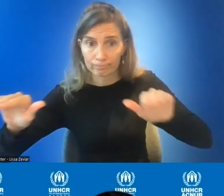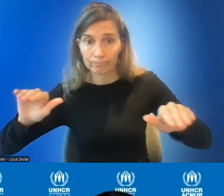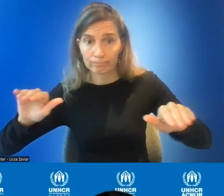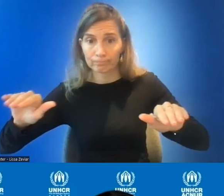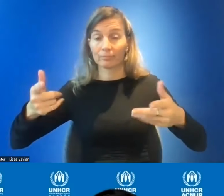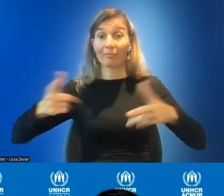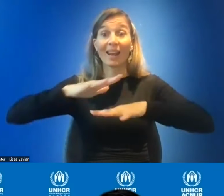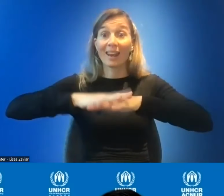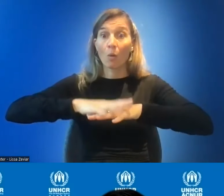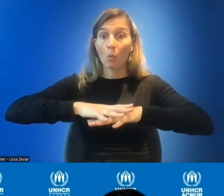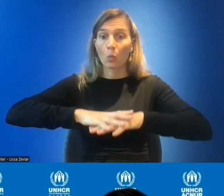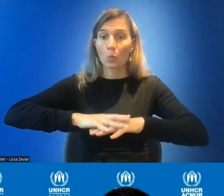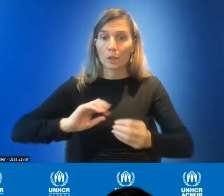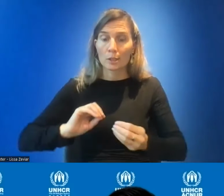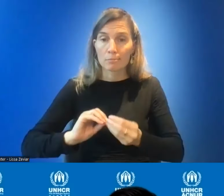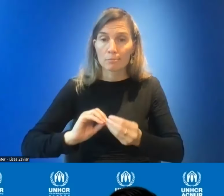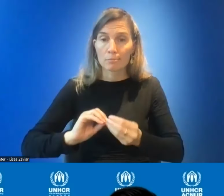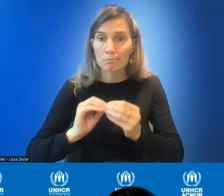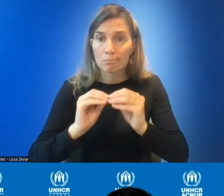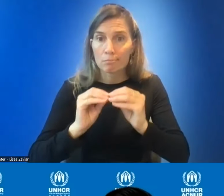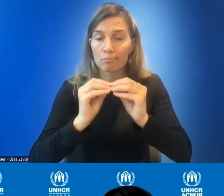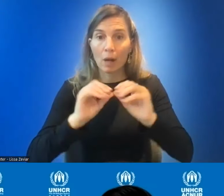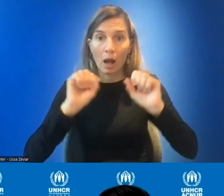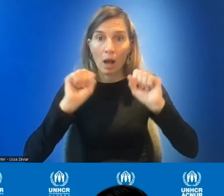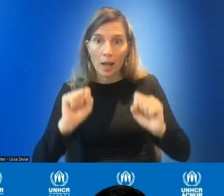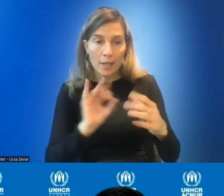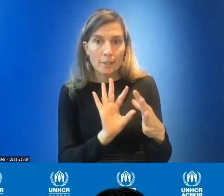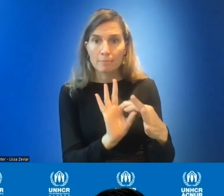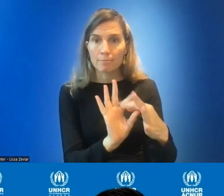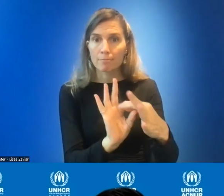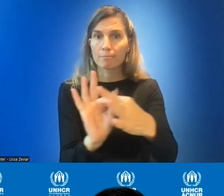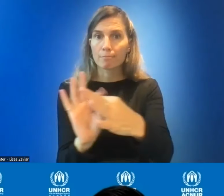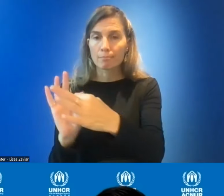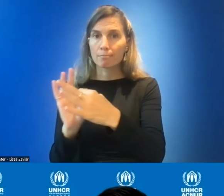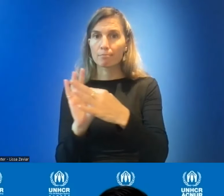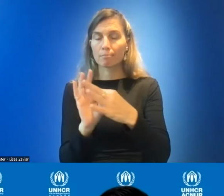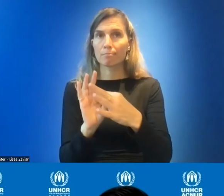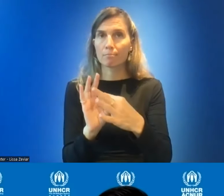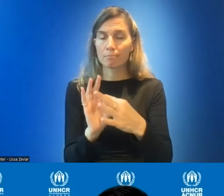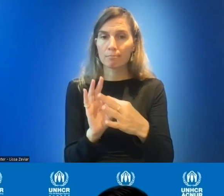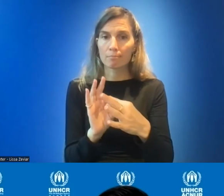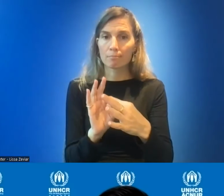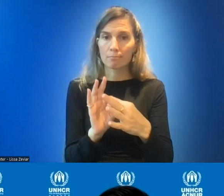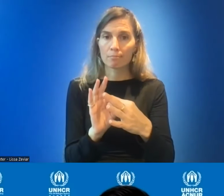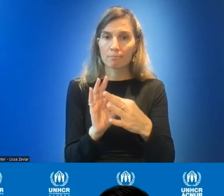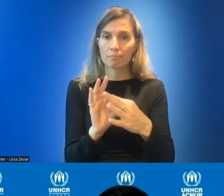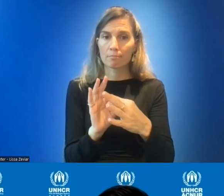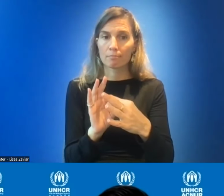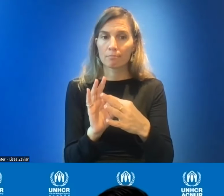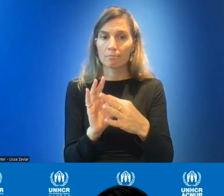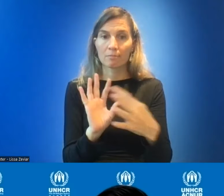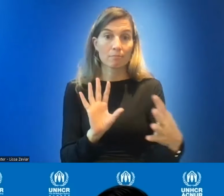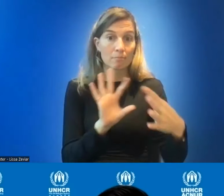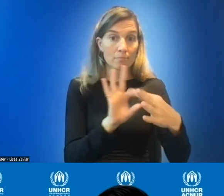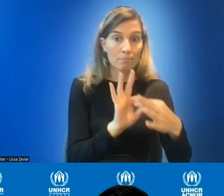able to connect with the problem and the people, I believe